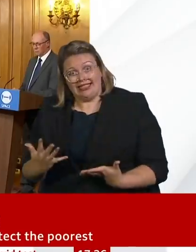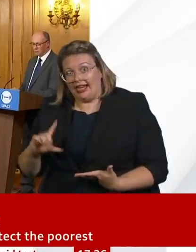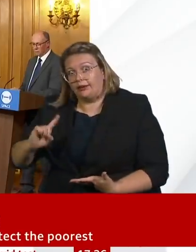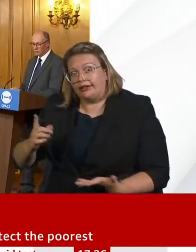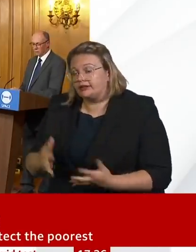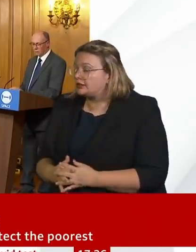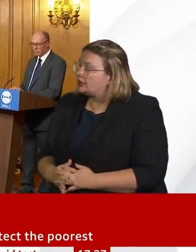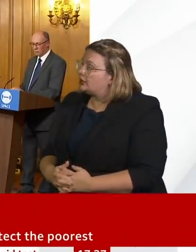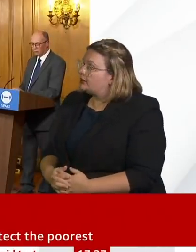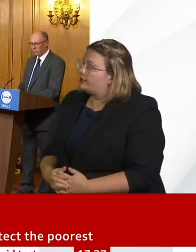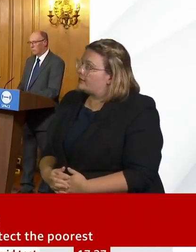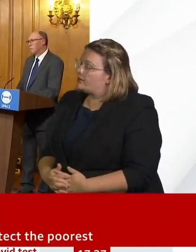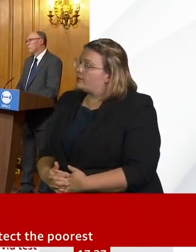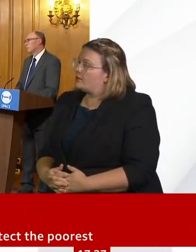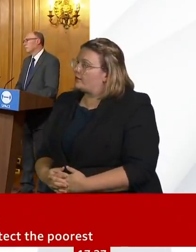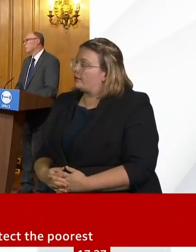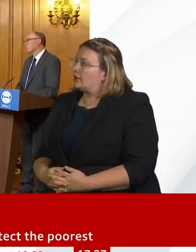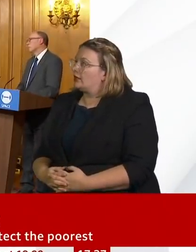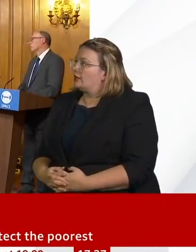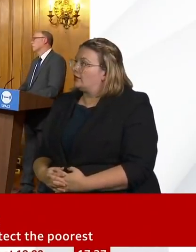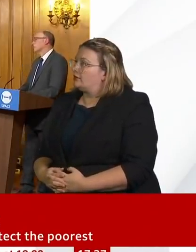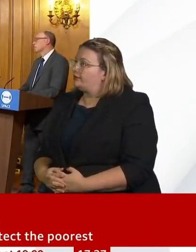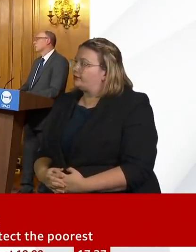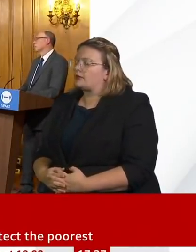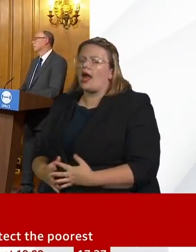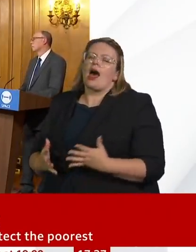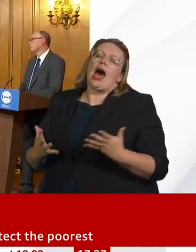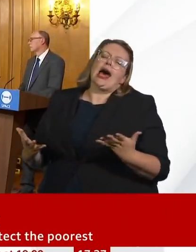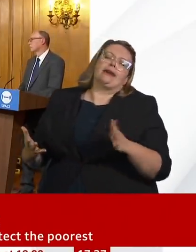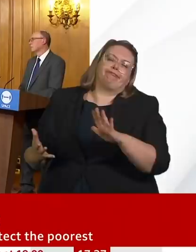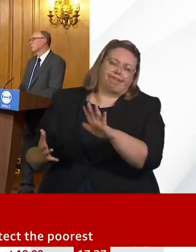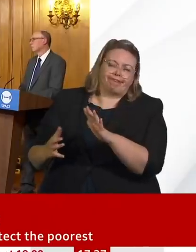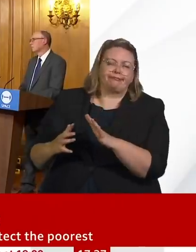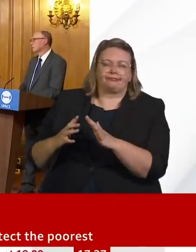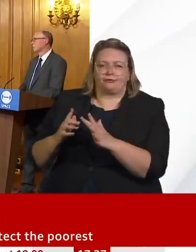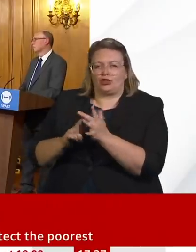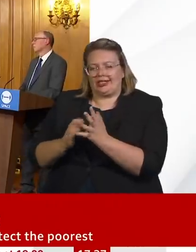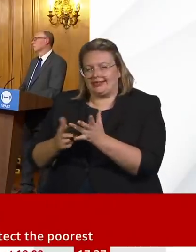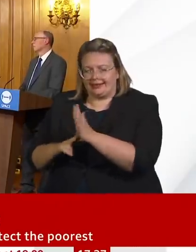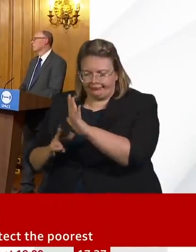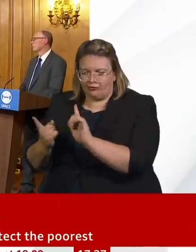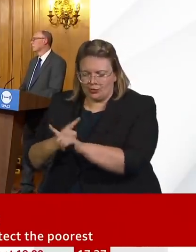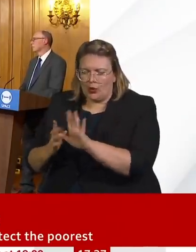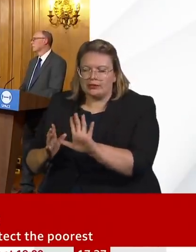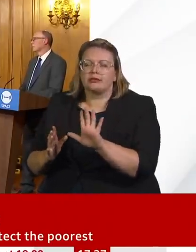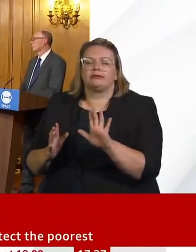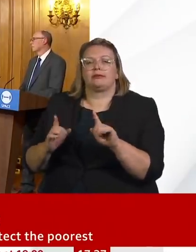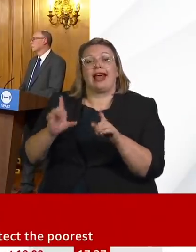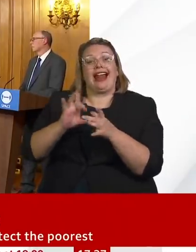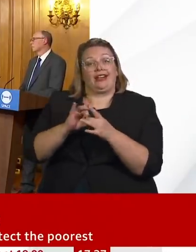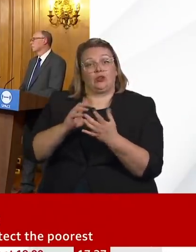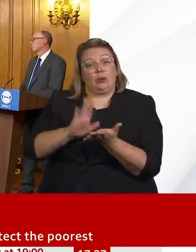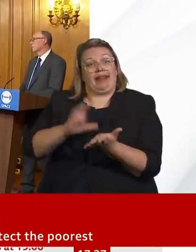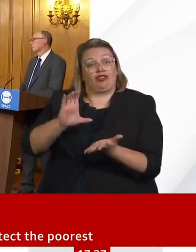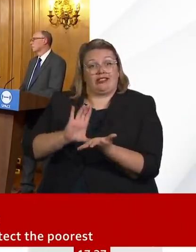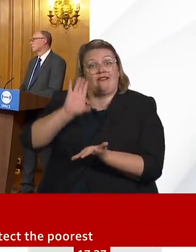Well, Jason, first of all, let me just say in respect of funding of Greater